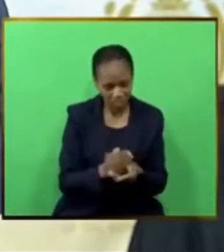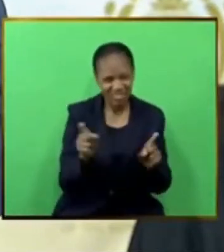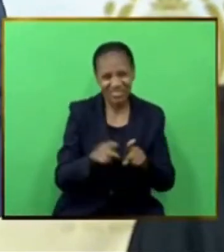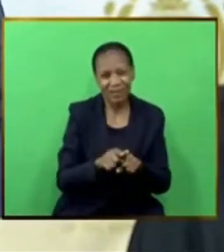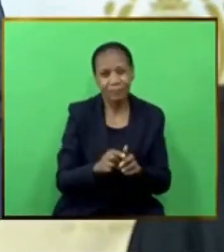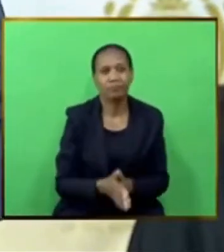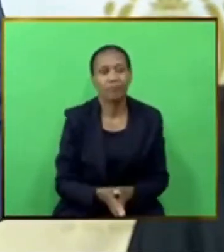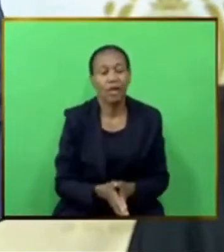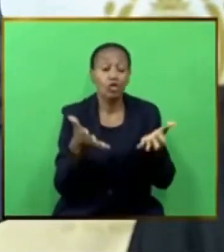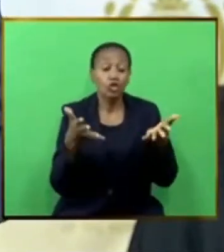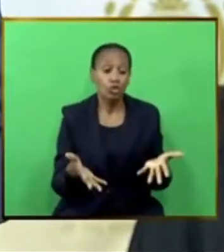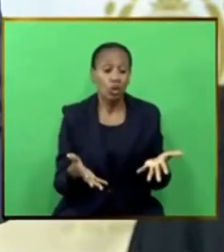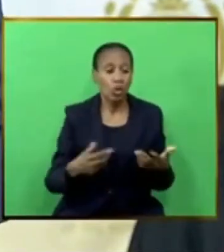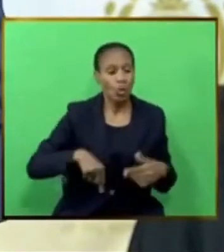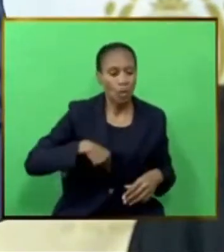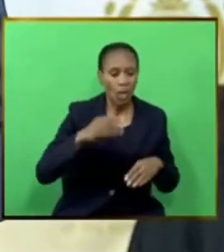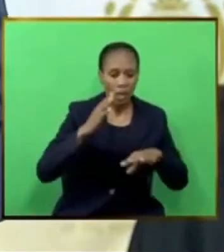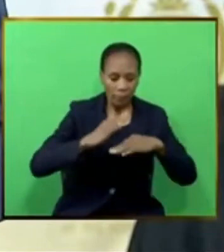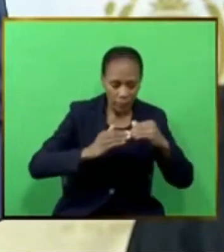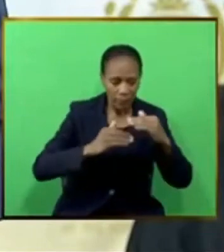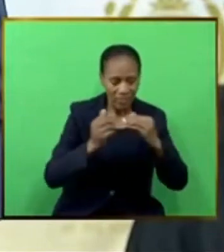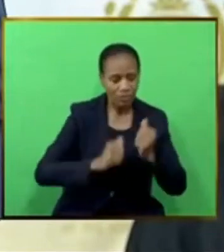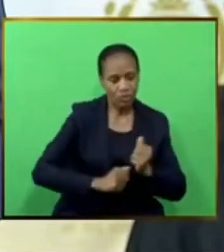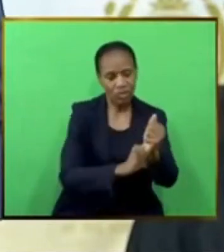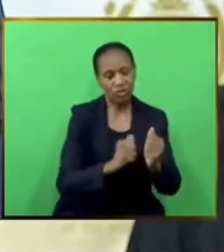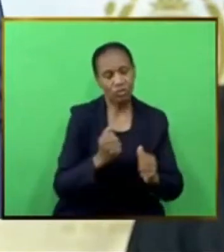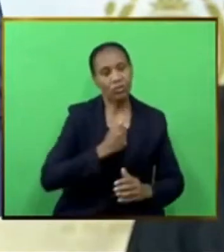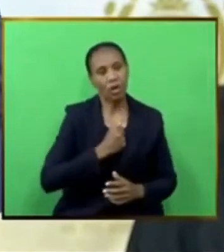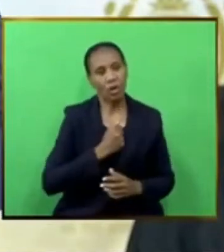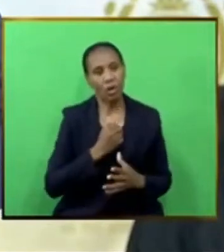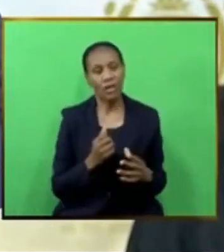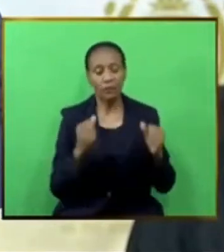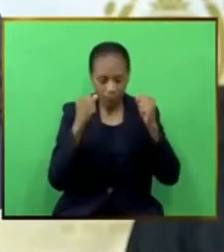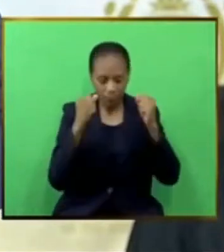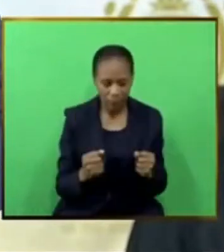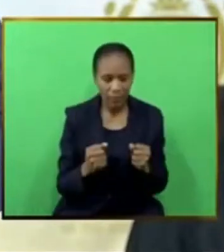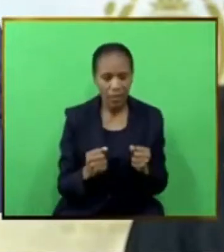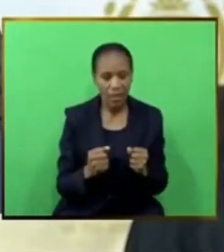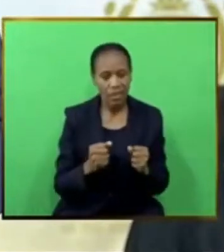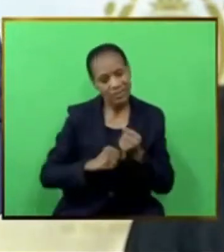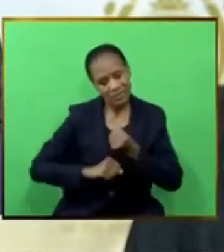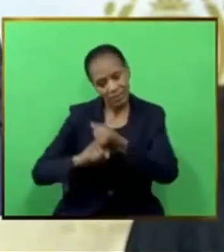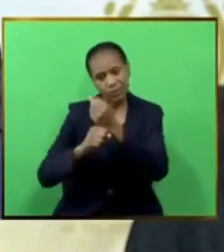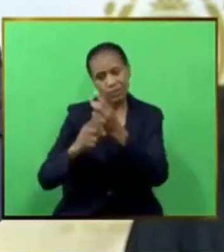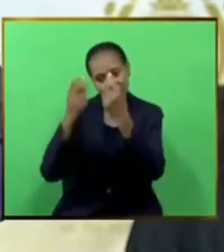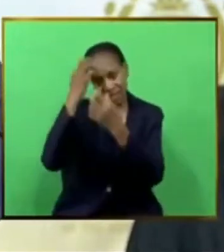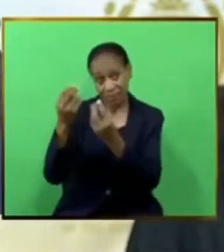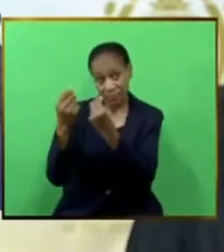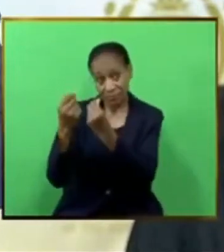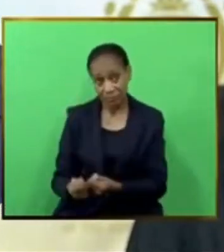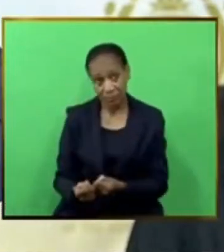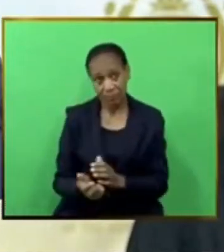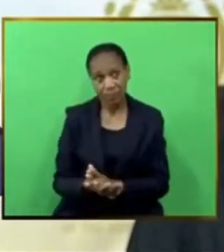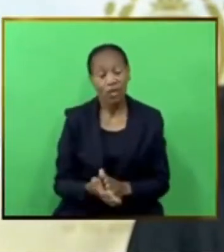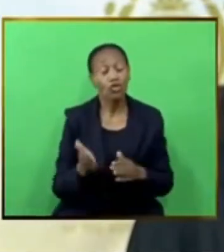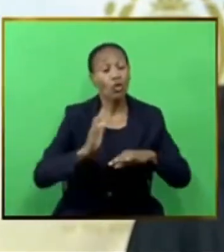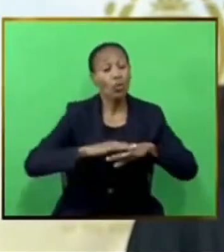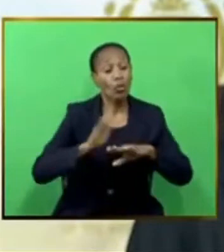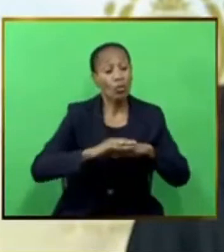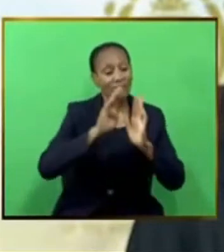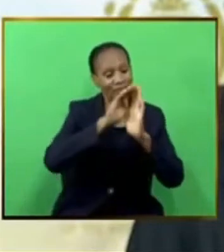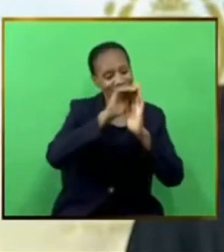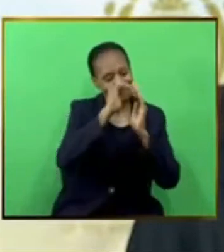honorable members, we're strengthening our strategy and sticking to our fiscal goals. A net reduction